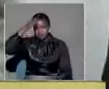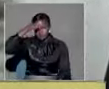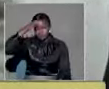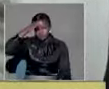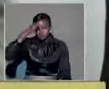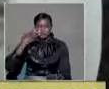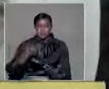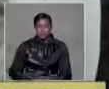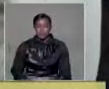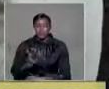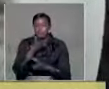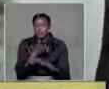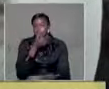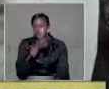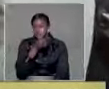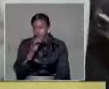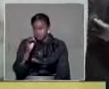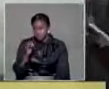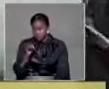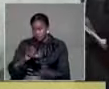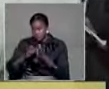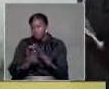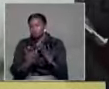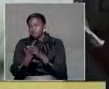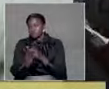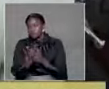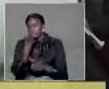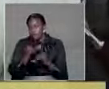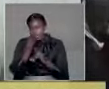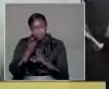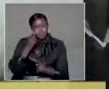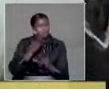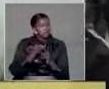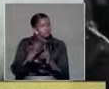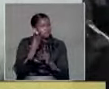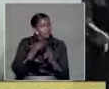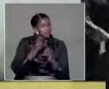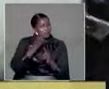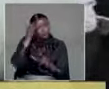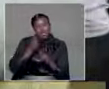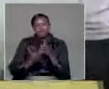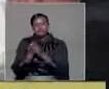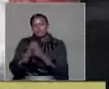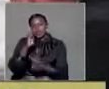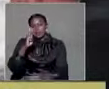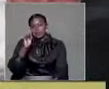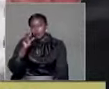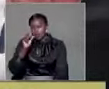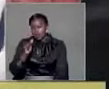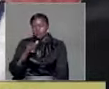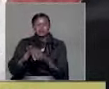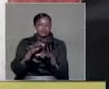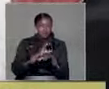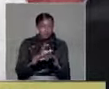Over 600 cases have been reported in 4 months following the outbreak of Ebola in Democratic Republic of Congo. The